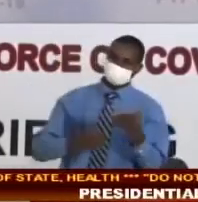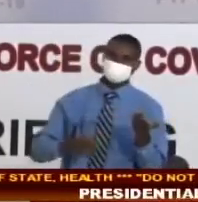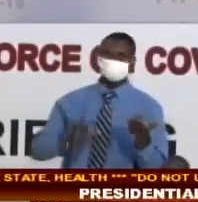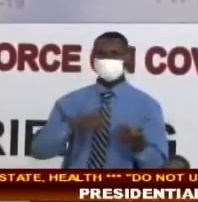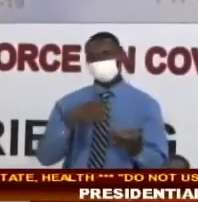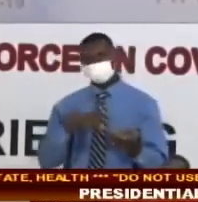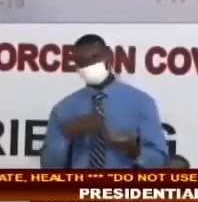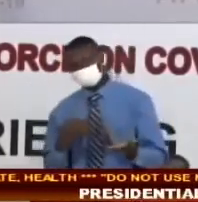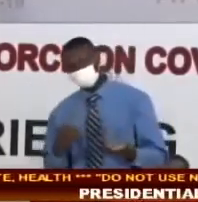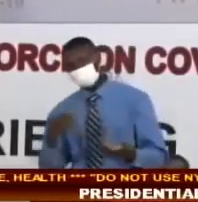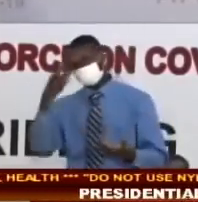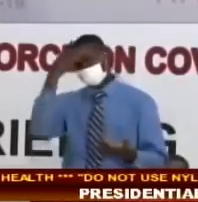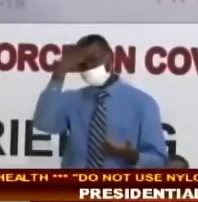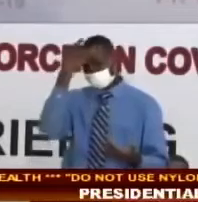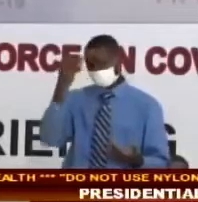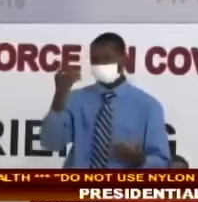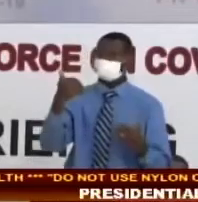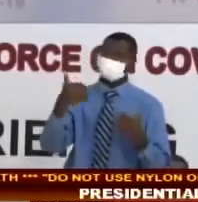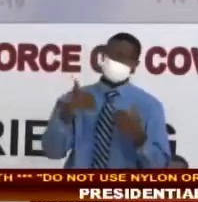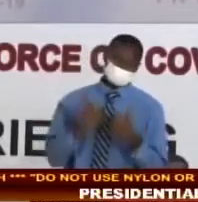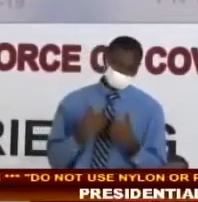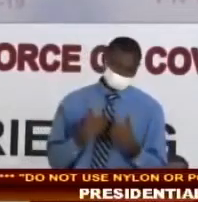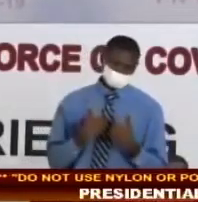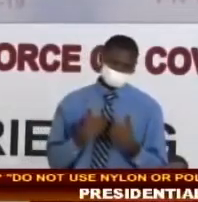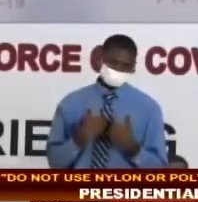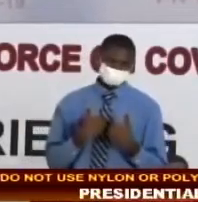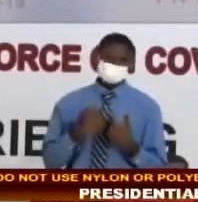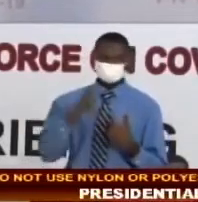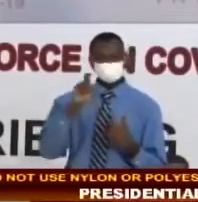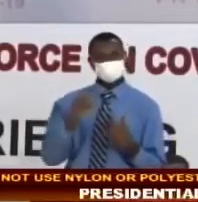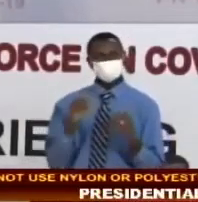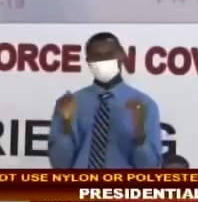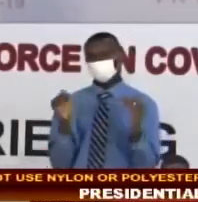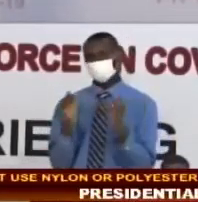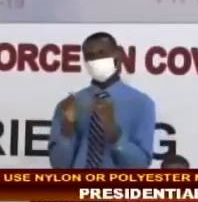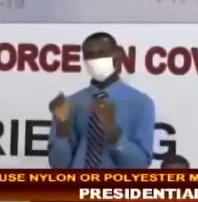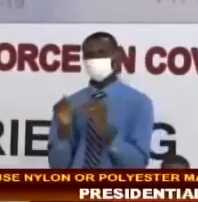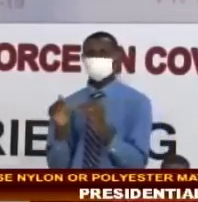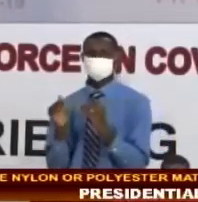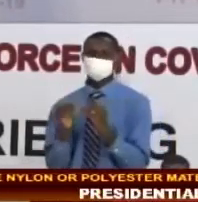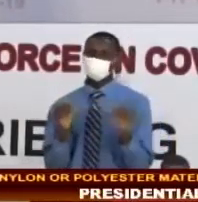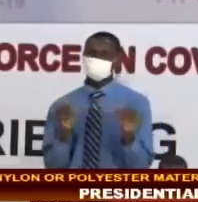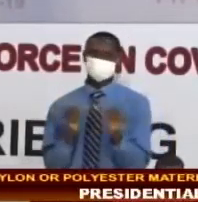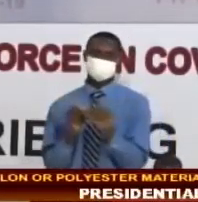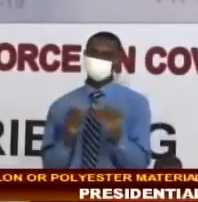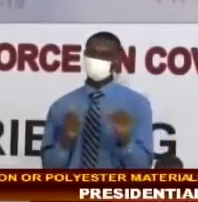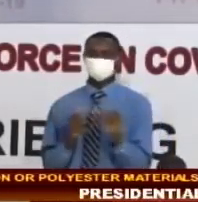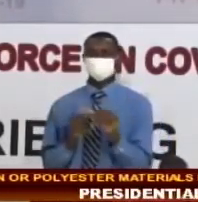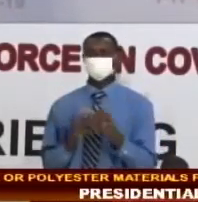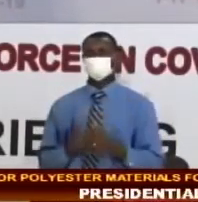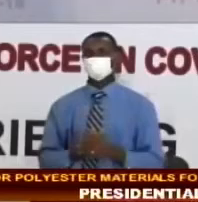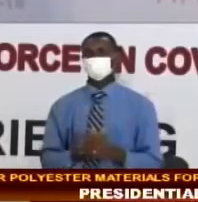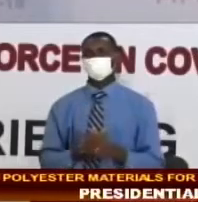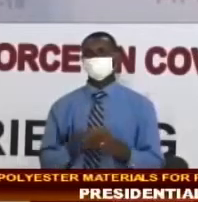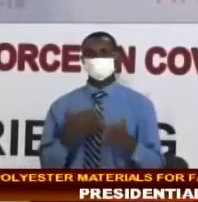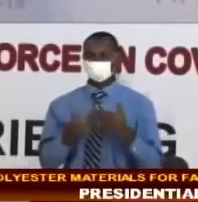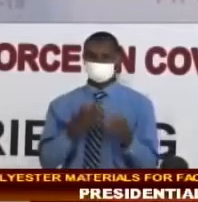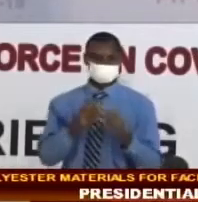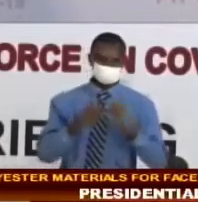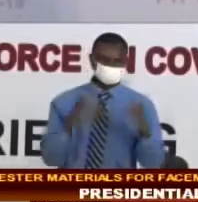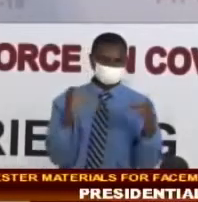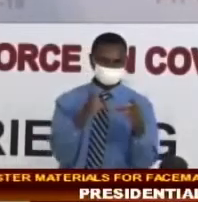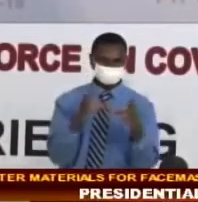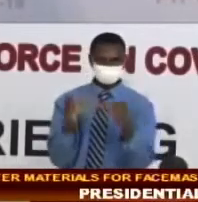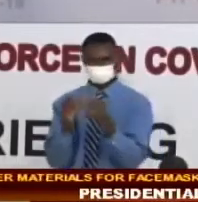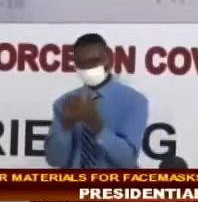Lagos has is also what Kano has in terms of population, in terms of the density